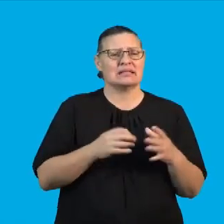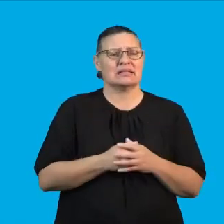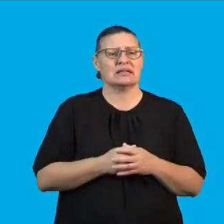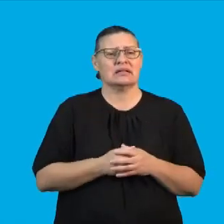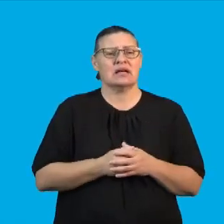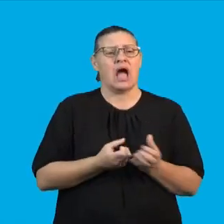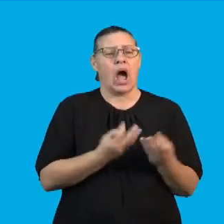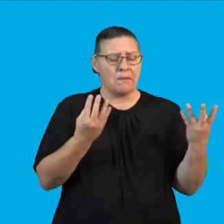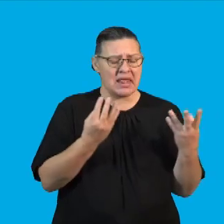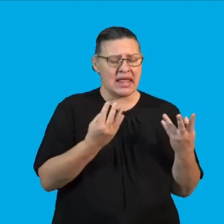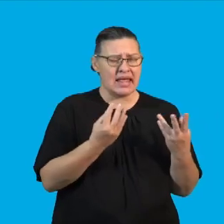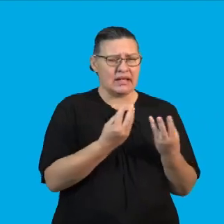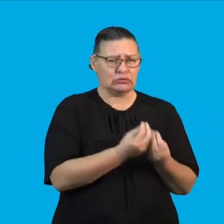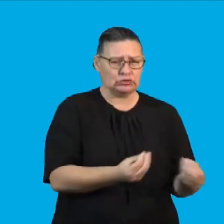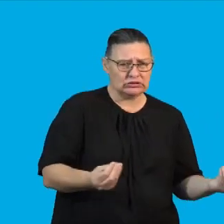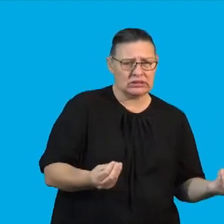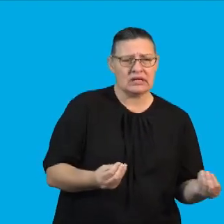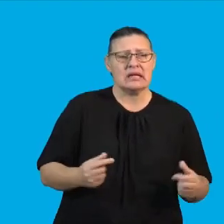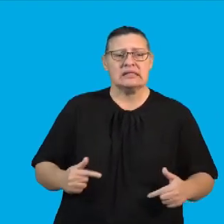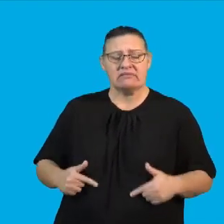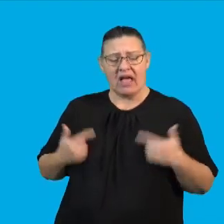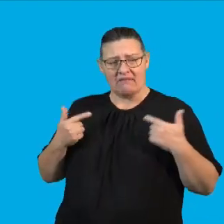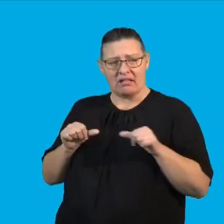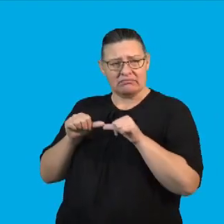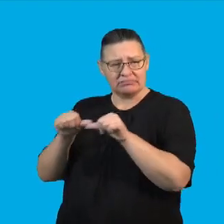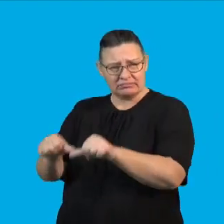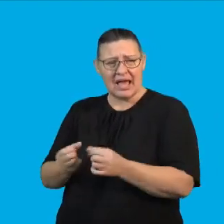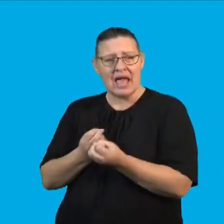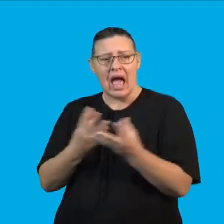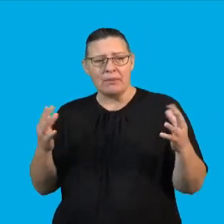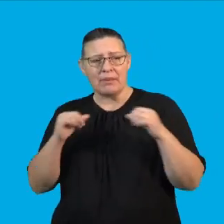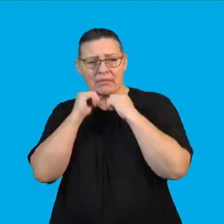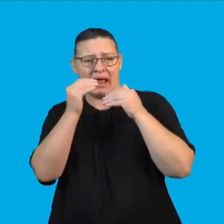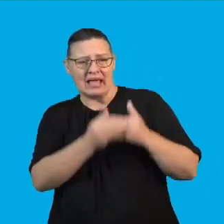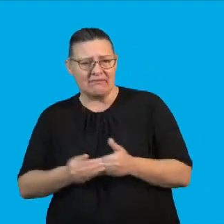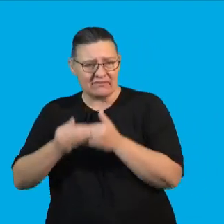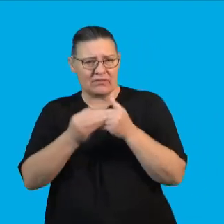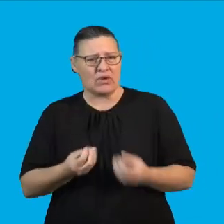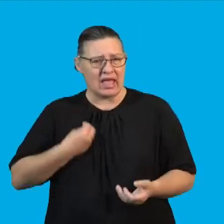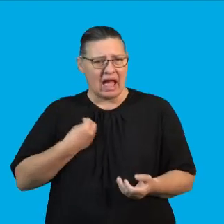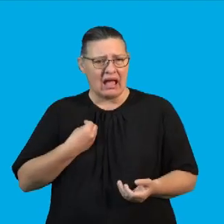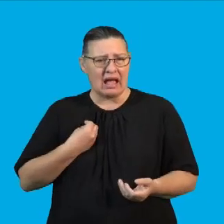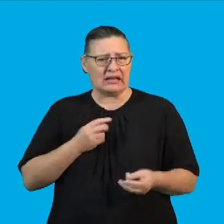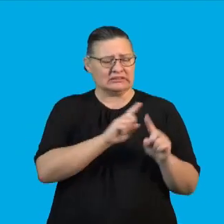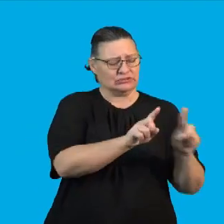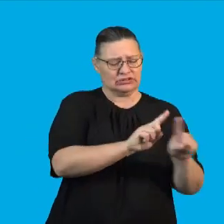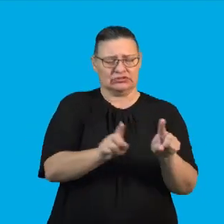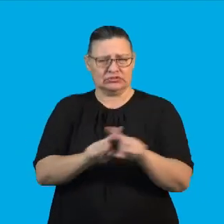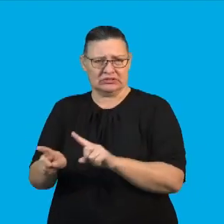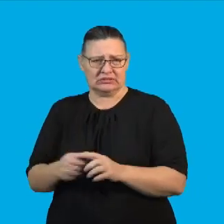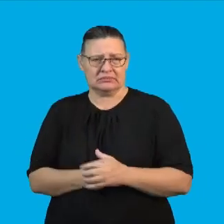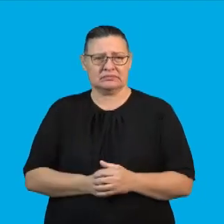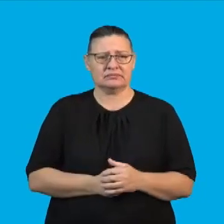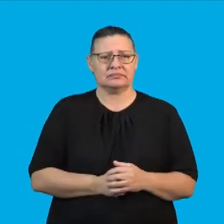1.2, explain the link between the number of offspring, the survival rate, and the amount of parental care given